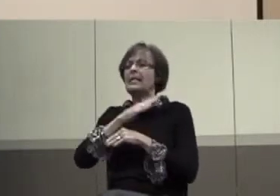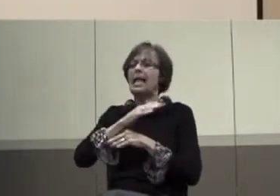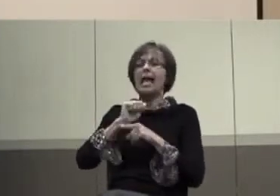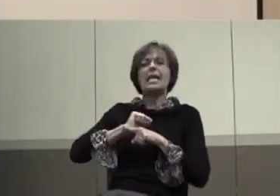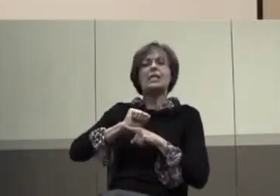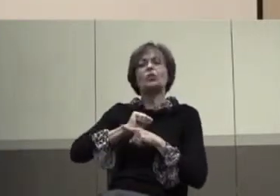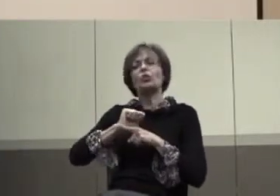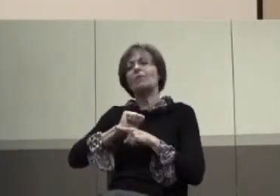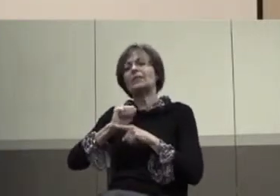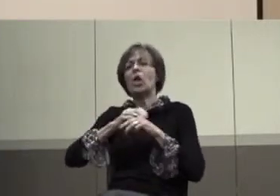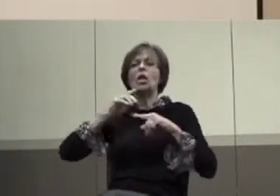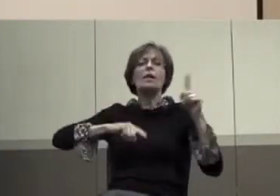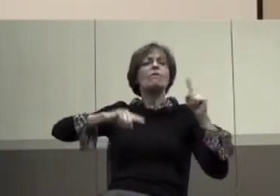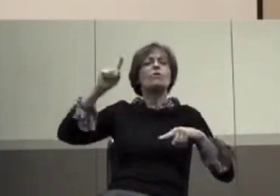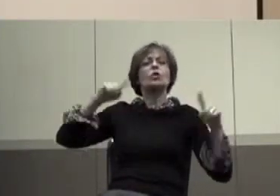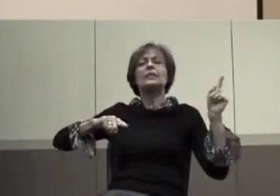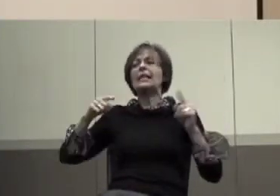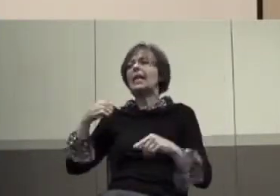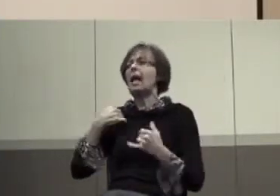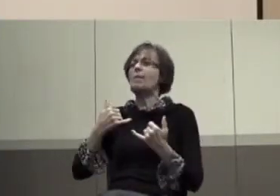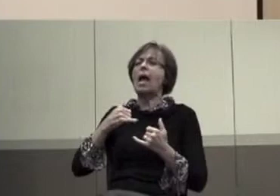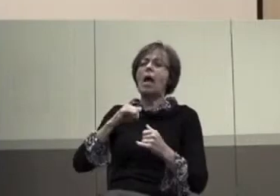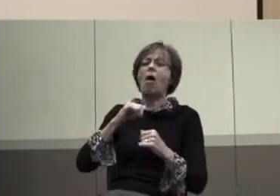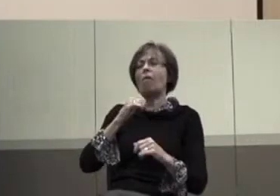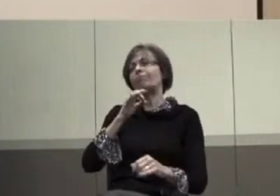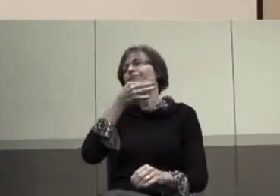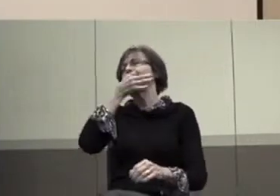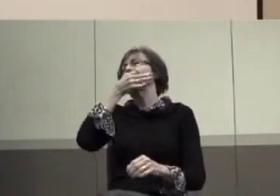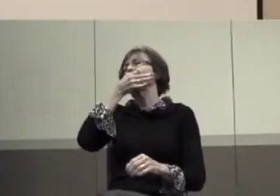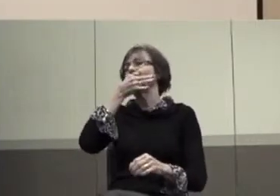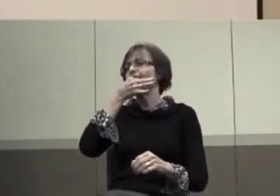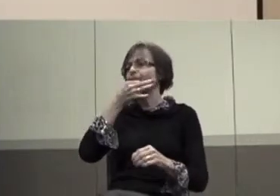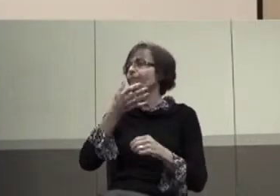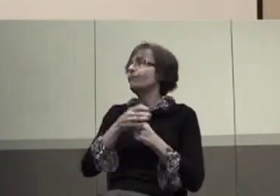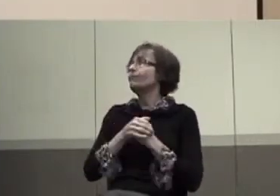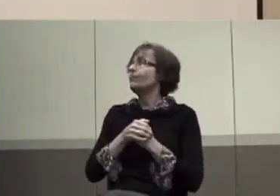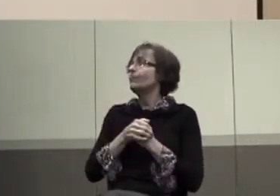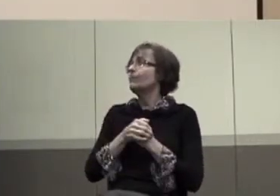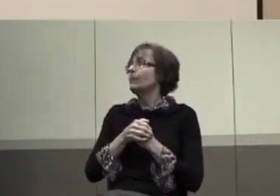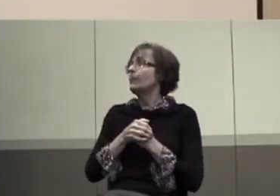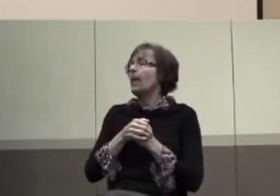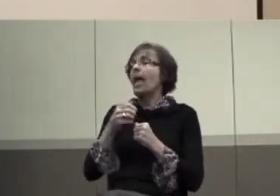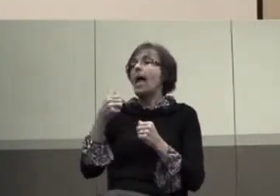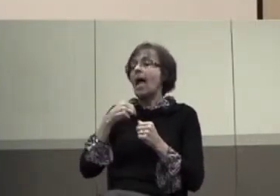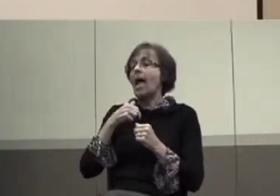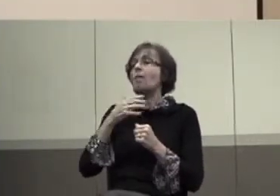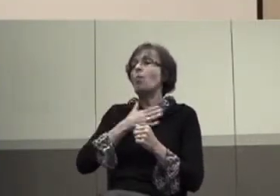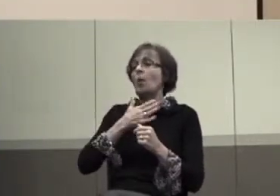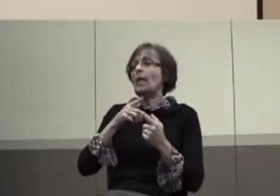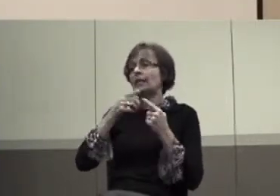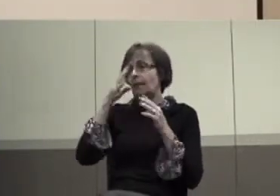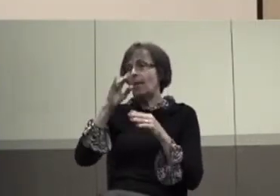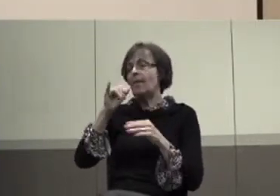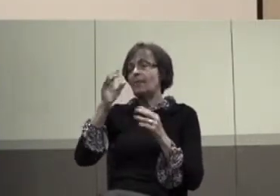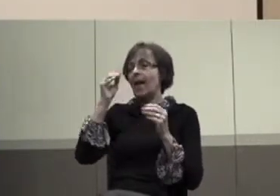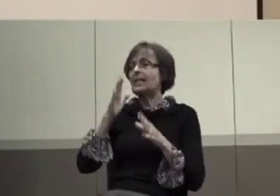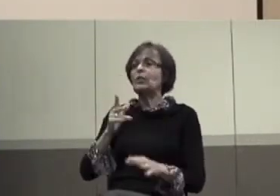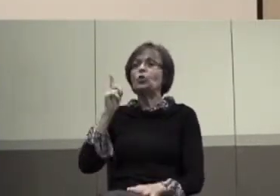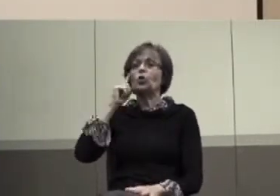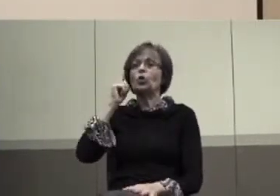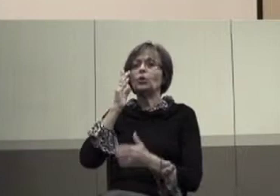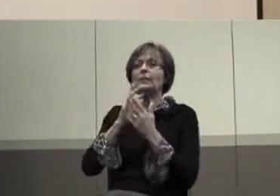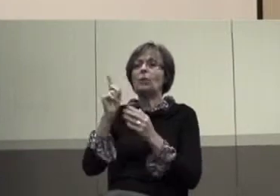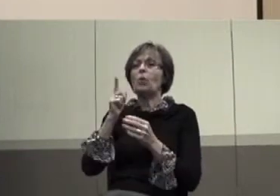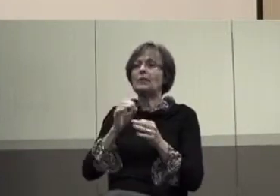service on diversity. I am now able to be the diversity specialist, and I would be willing to bet you this teacher heard somewhere that